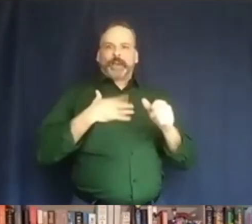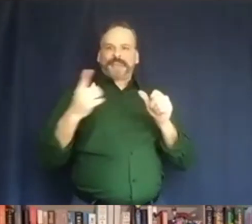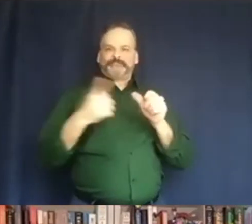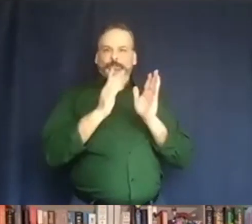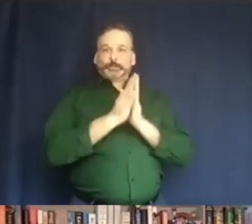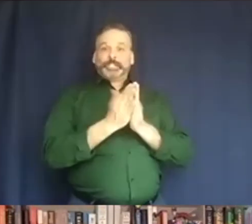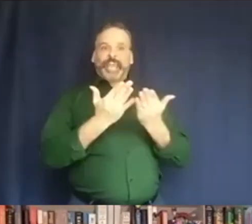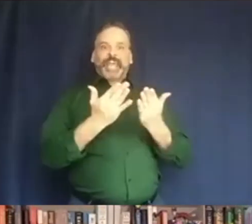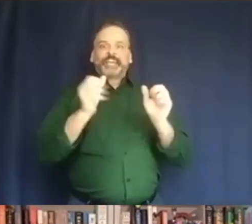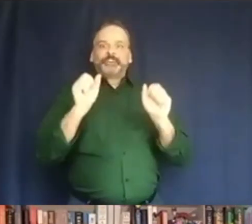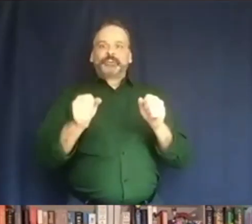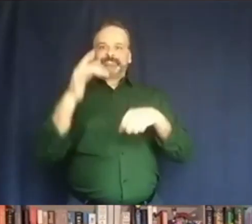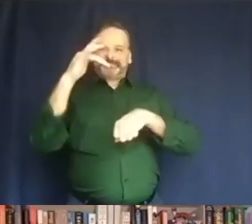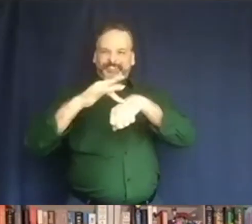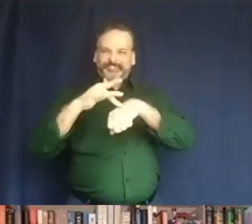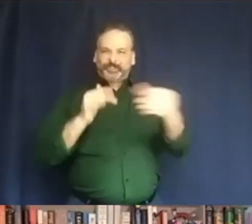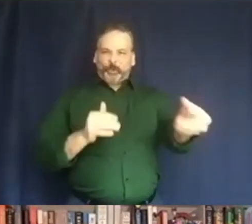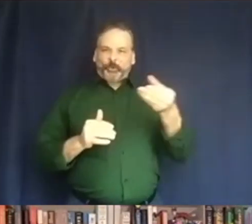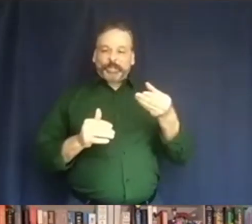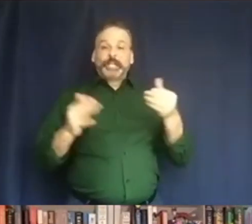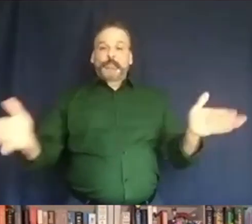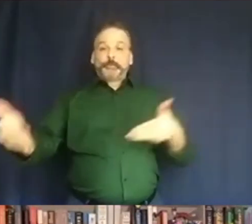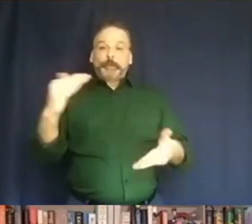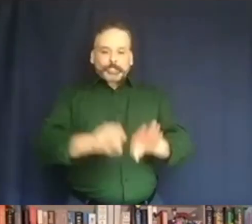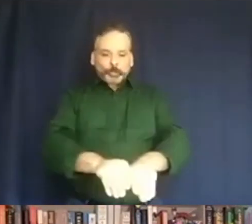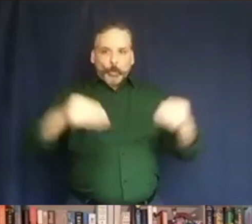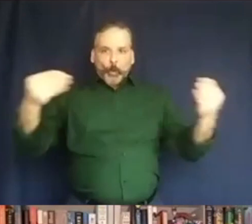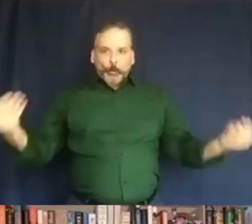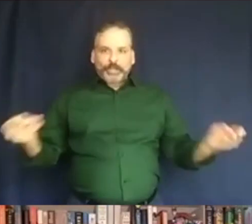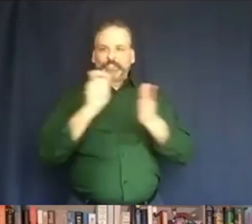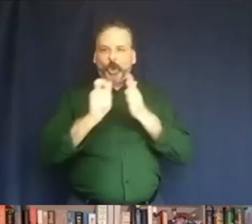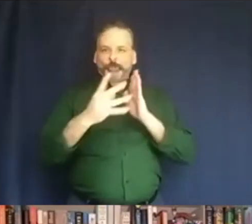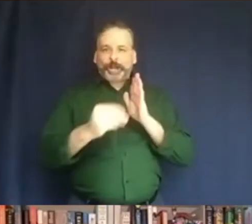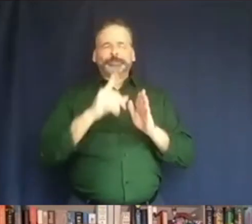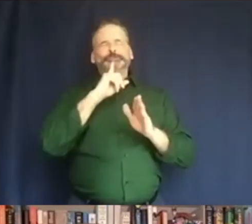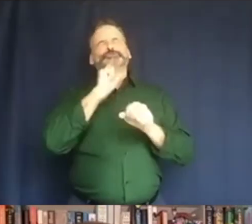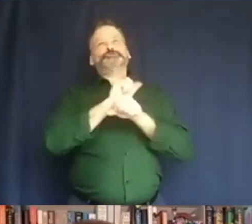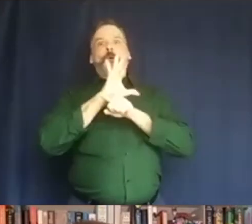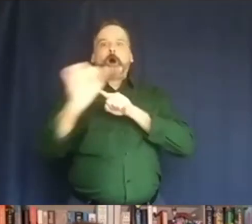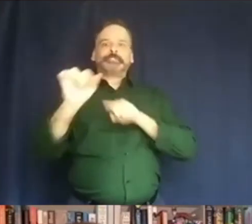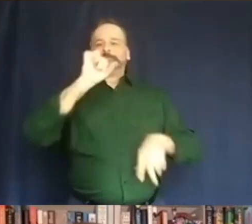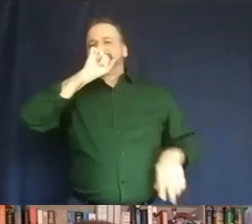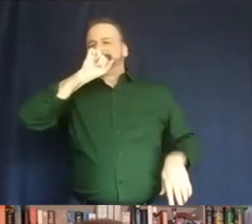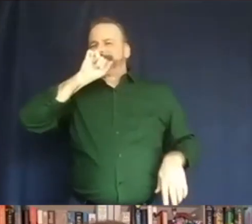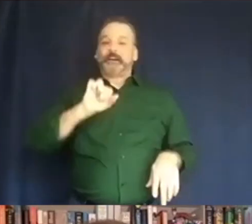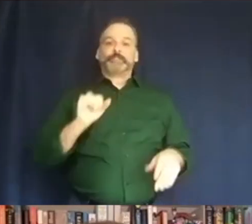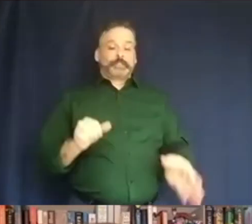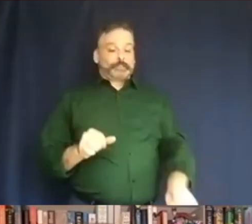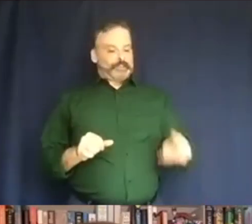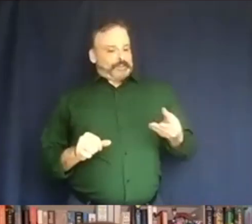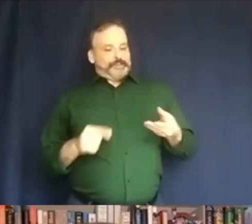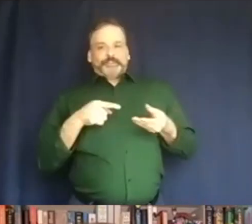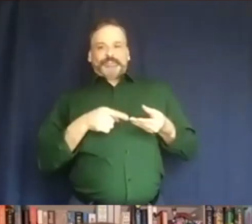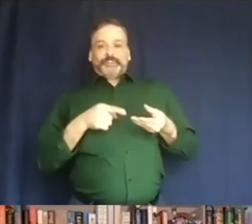to hold it in my hand. You unboxed the author copies. It was so awesome. I loved it. You know, and it was